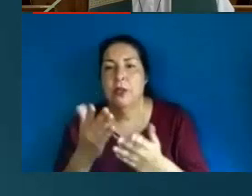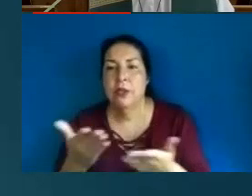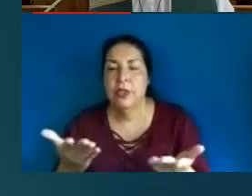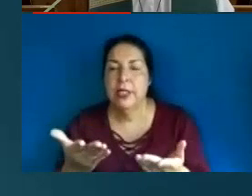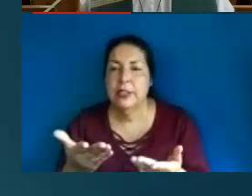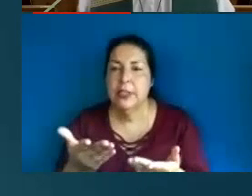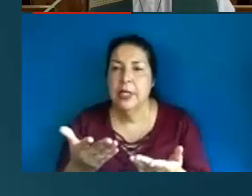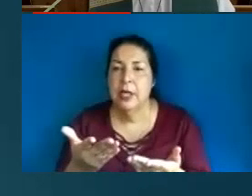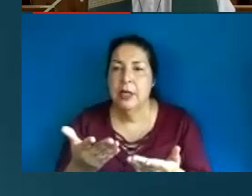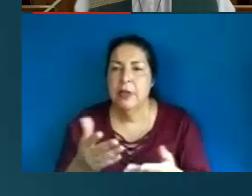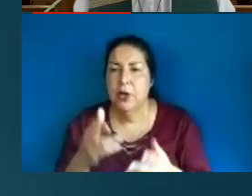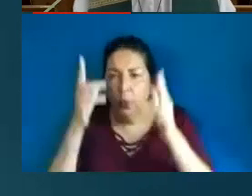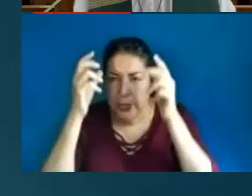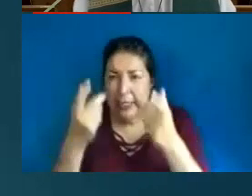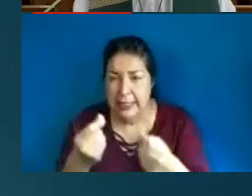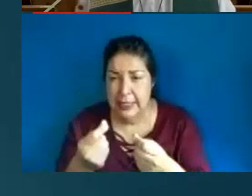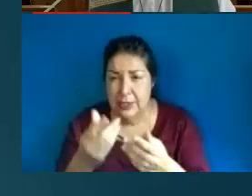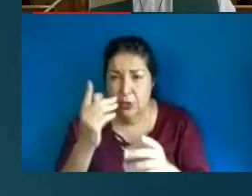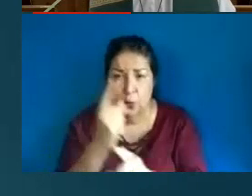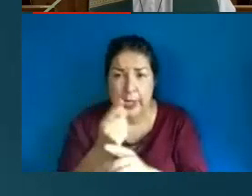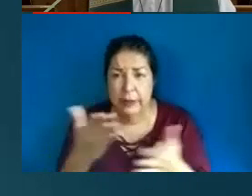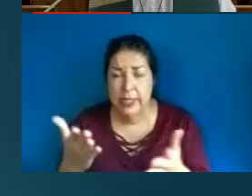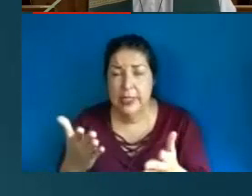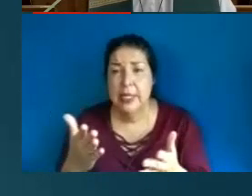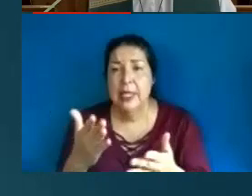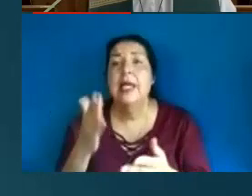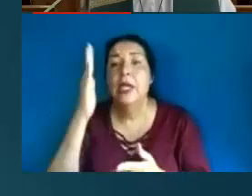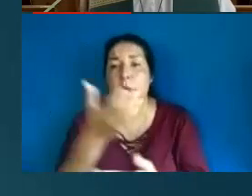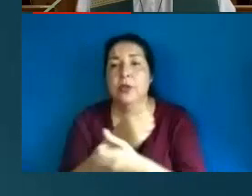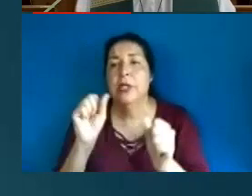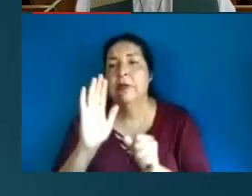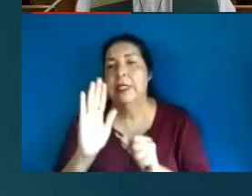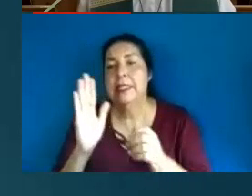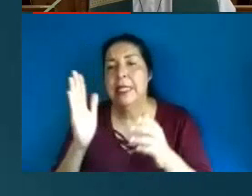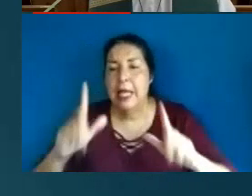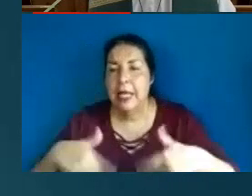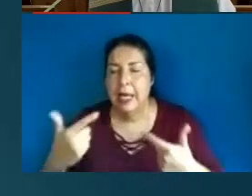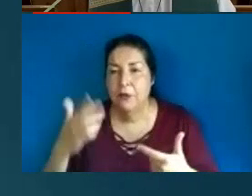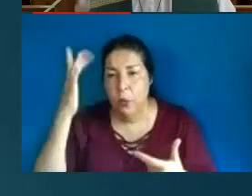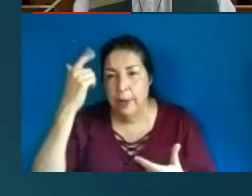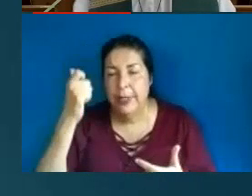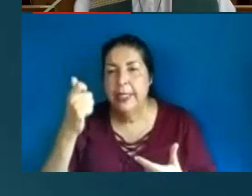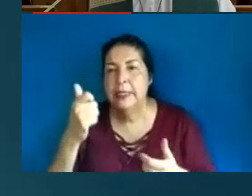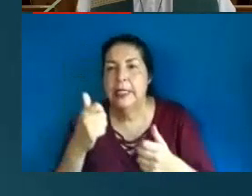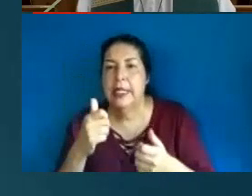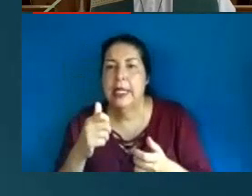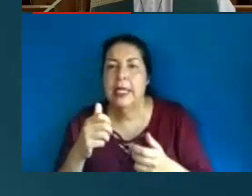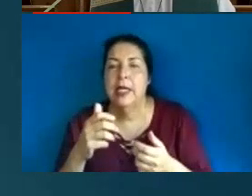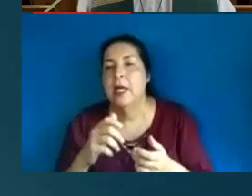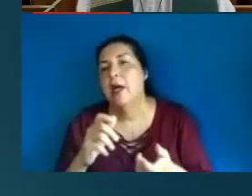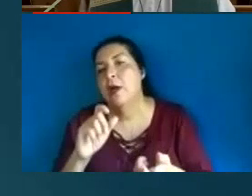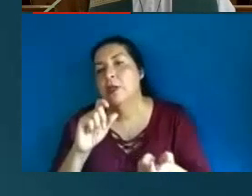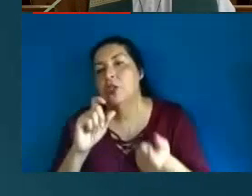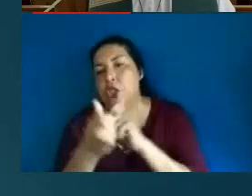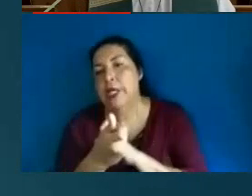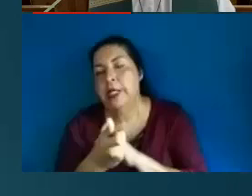just and right, he shall save his life, because he considered and turned away from all transgressions that he had